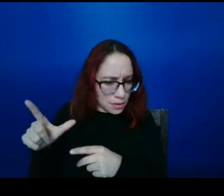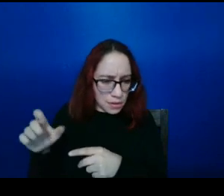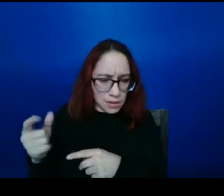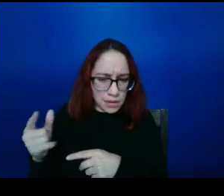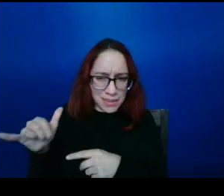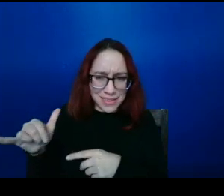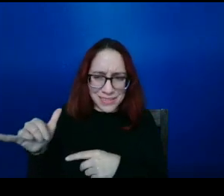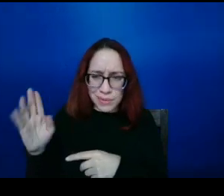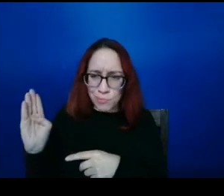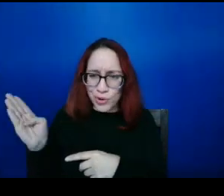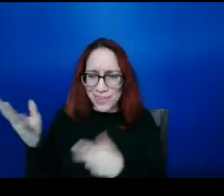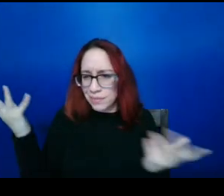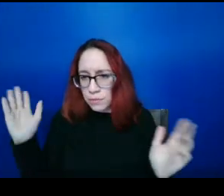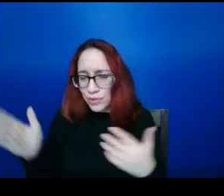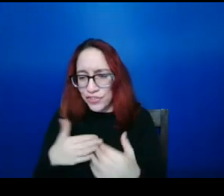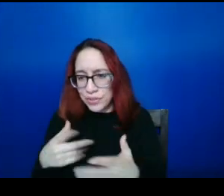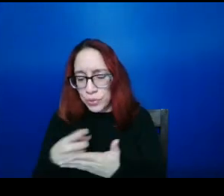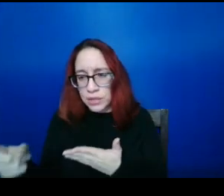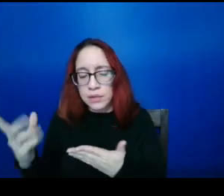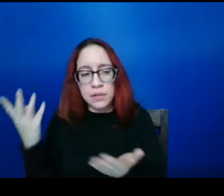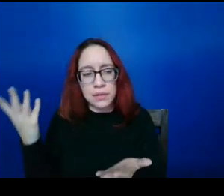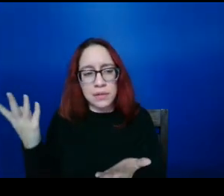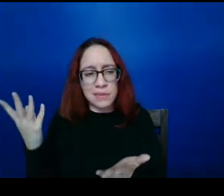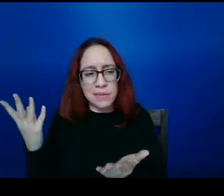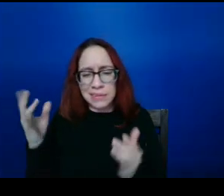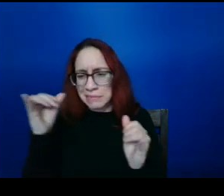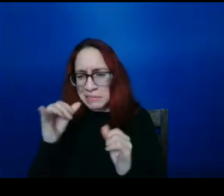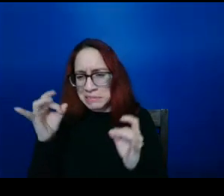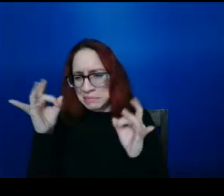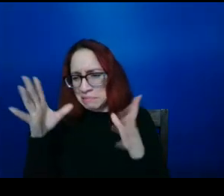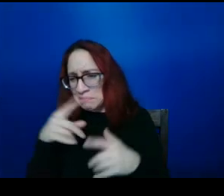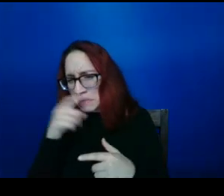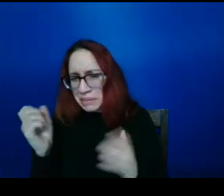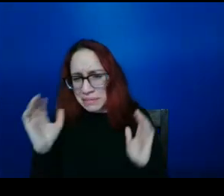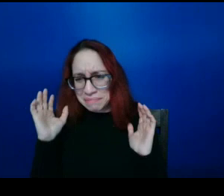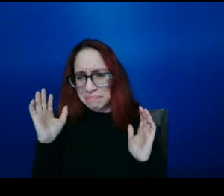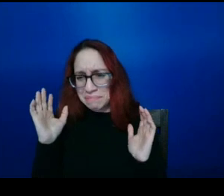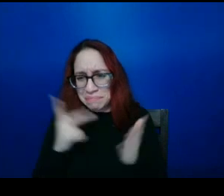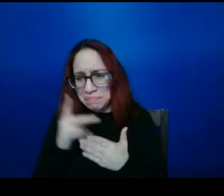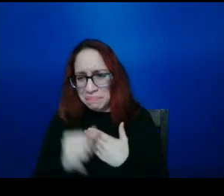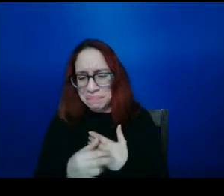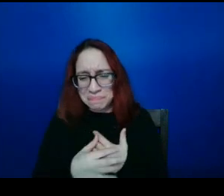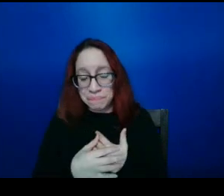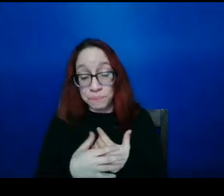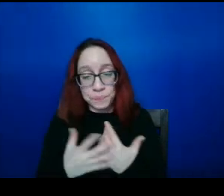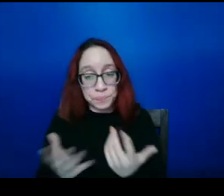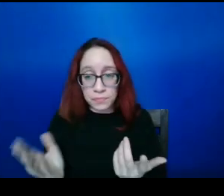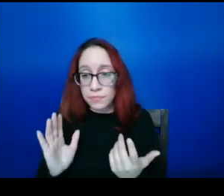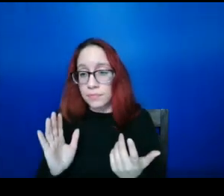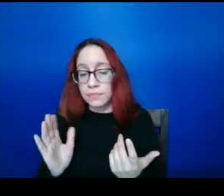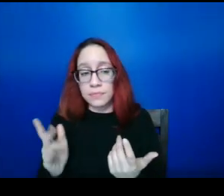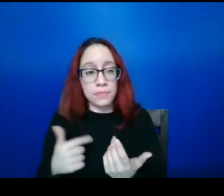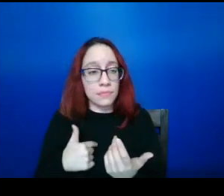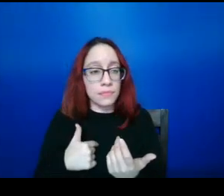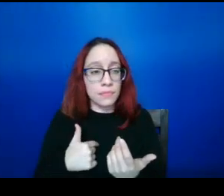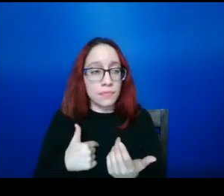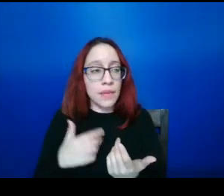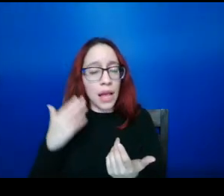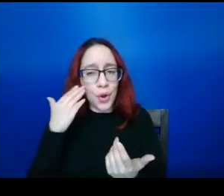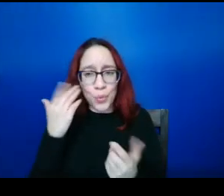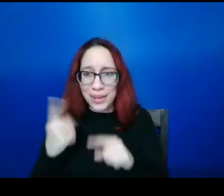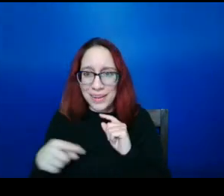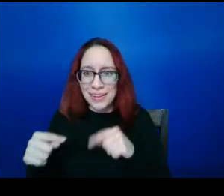Boynton or whatever it's called this week. I mean, these are just hideous, awful projects. And I mean, I know we